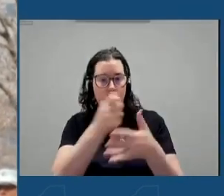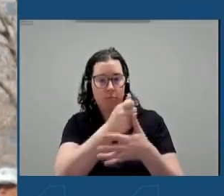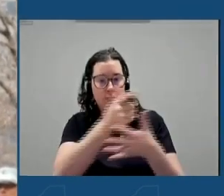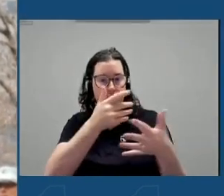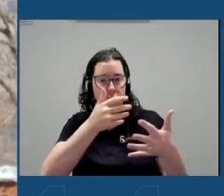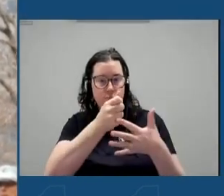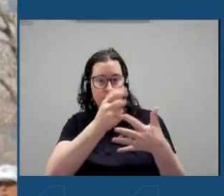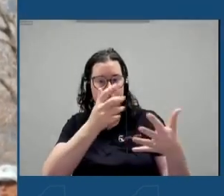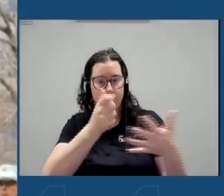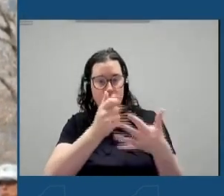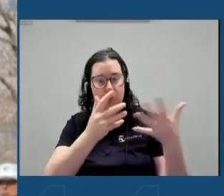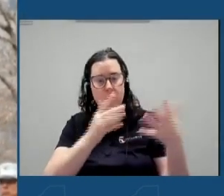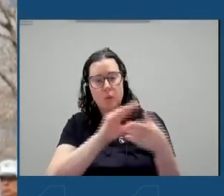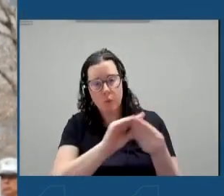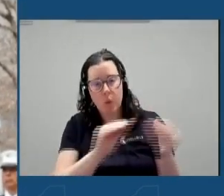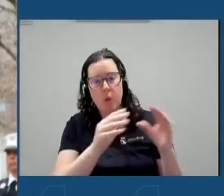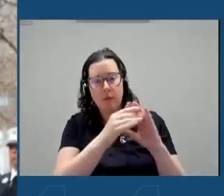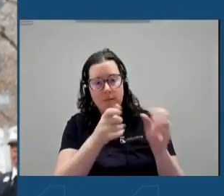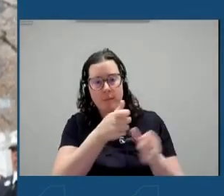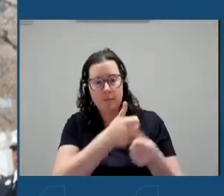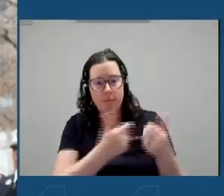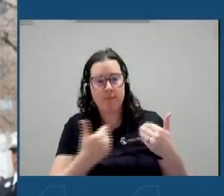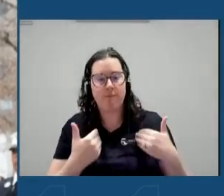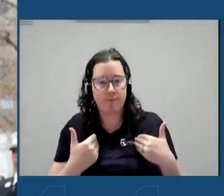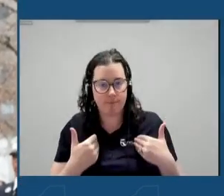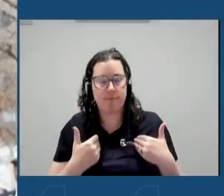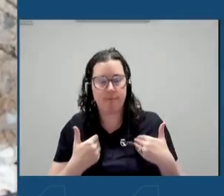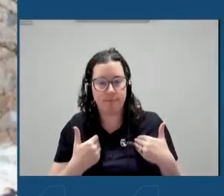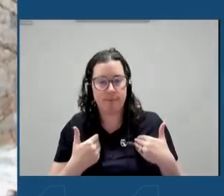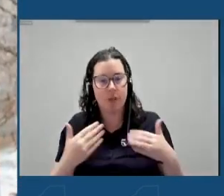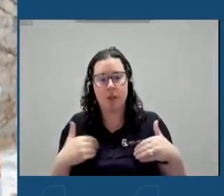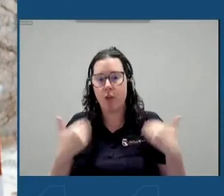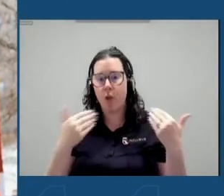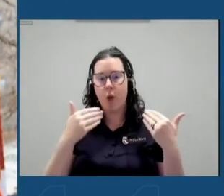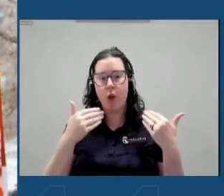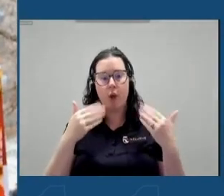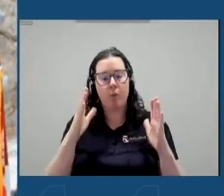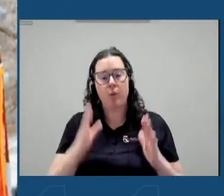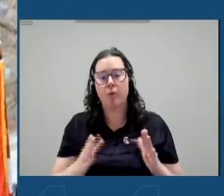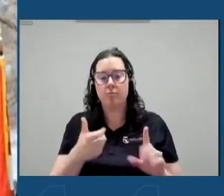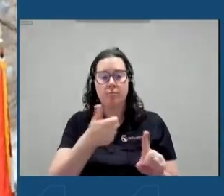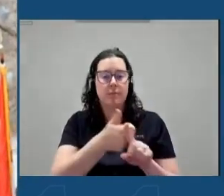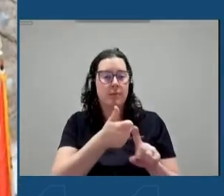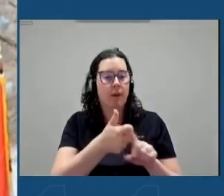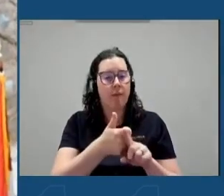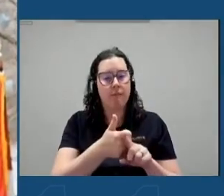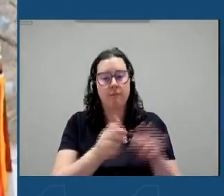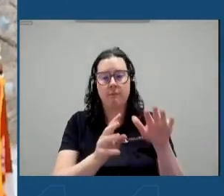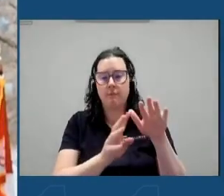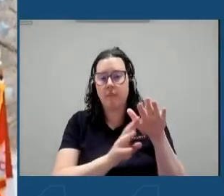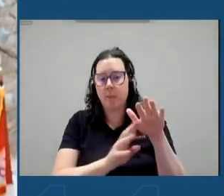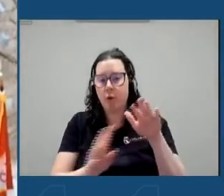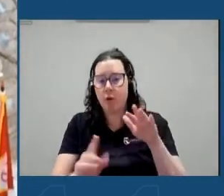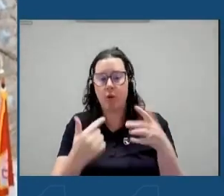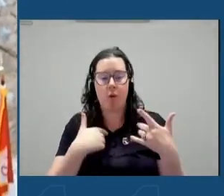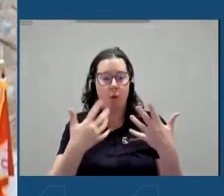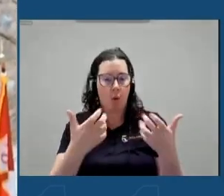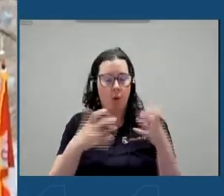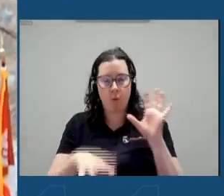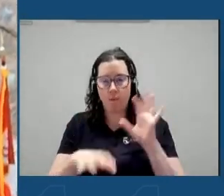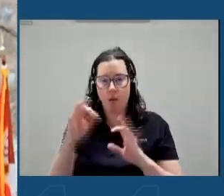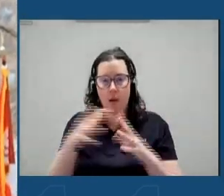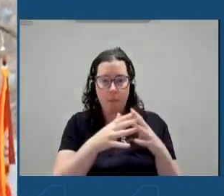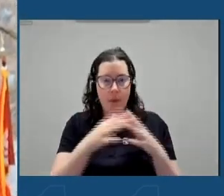small stories. A young person who's an immigrant that wanted to find and pursue the American dream. A person that